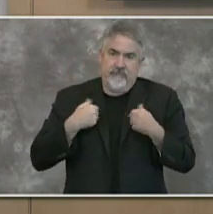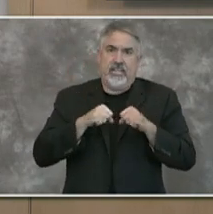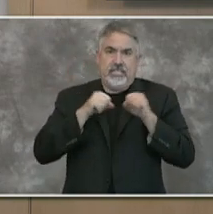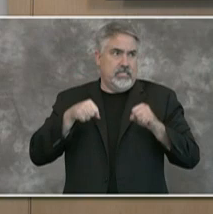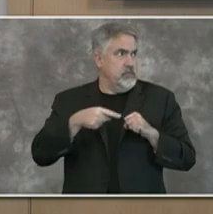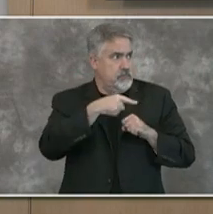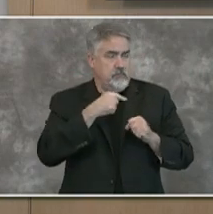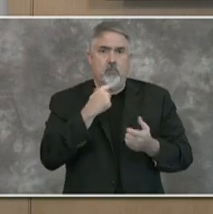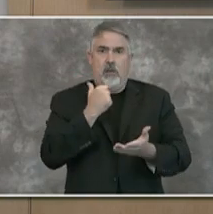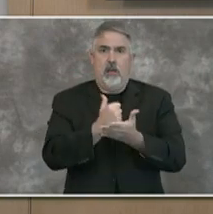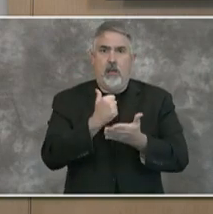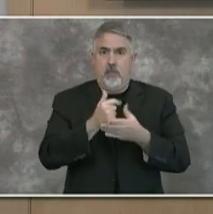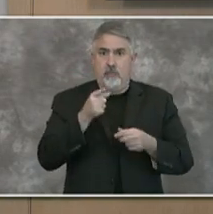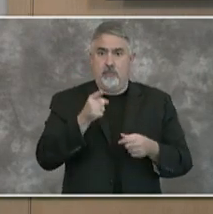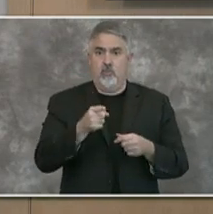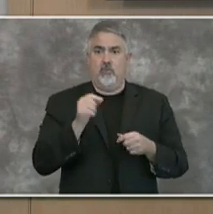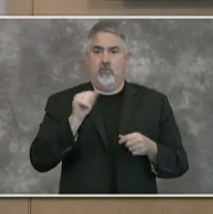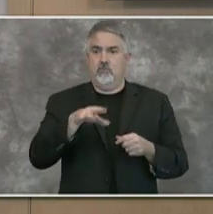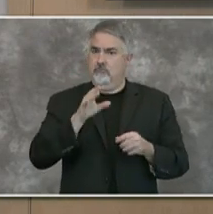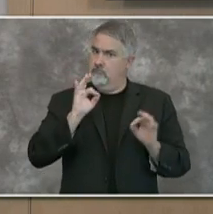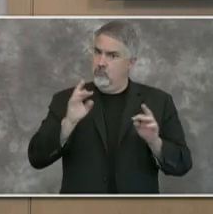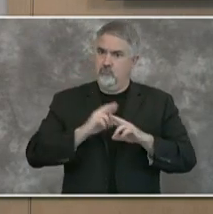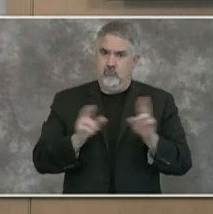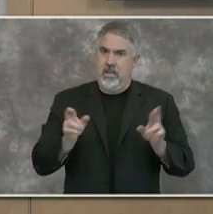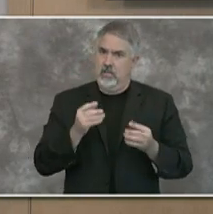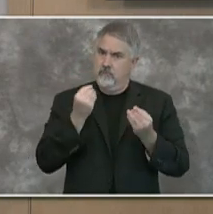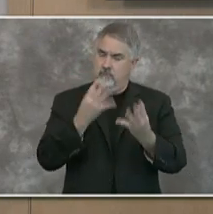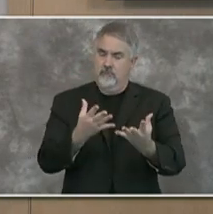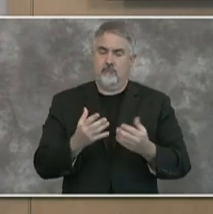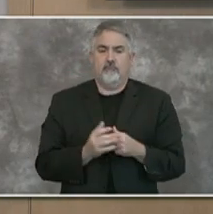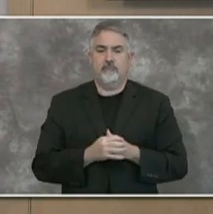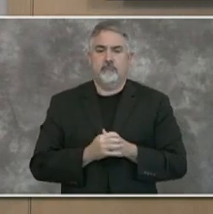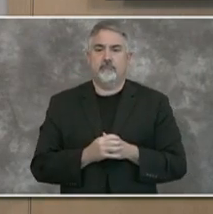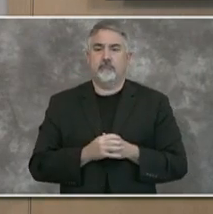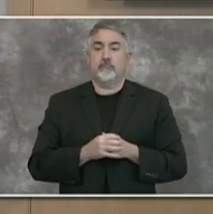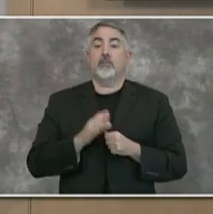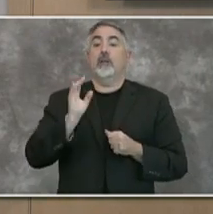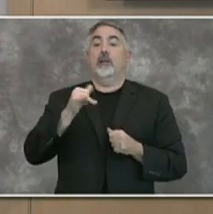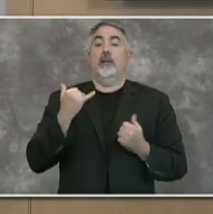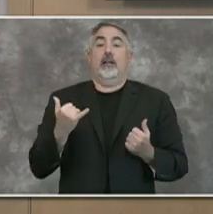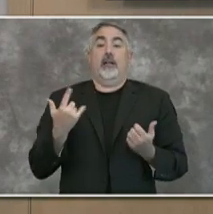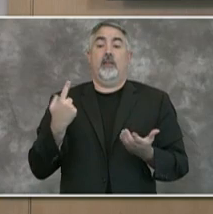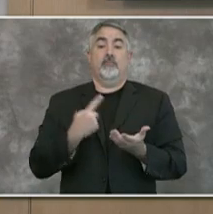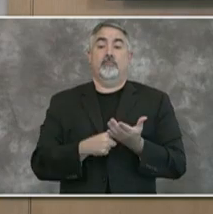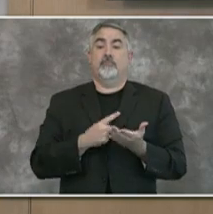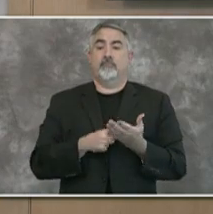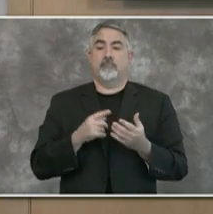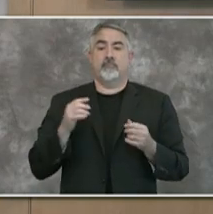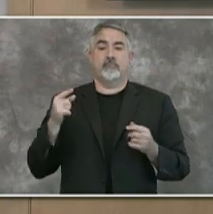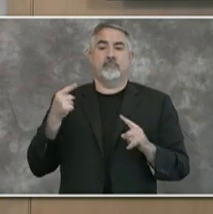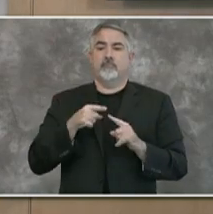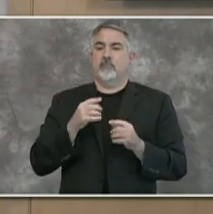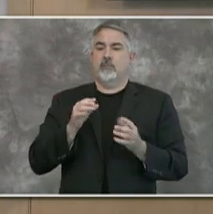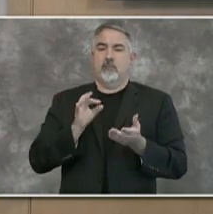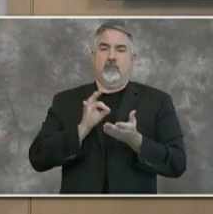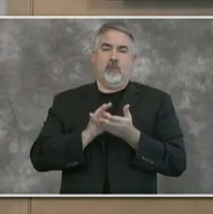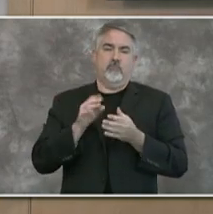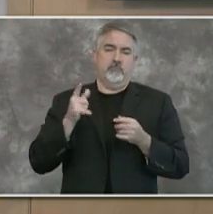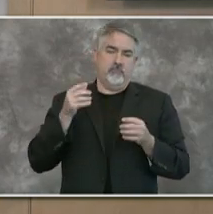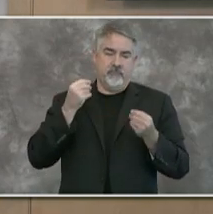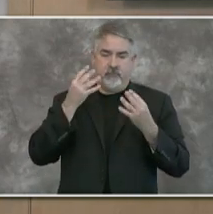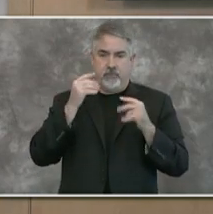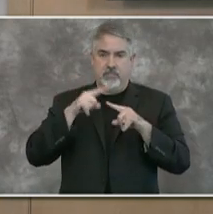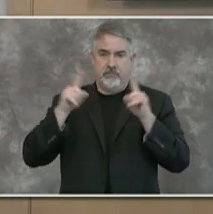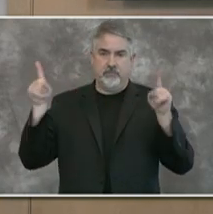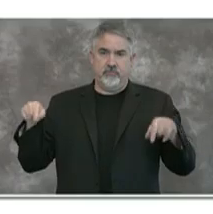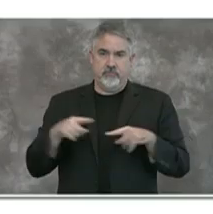and help to these individuals as possible. With that, let's get into our daily count on cases. You can see here today we are